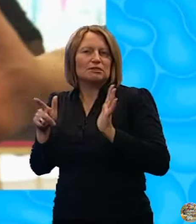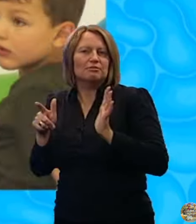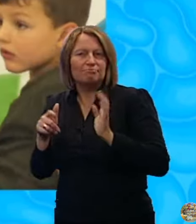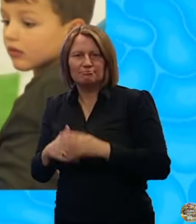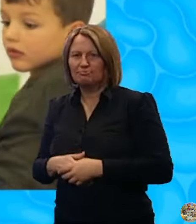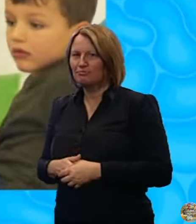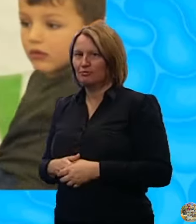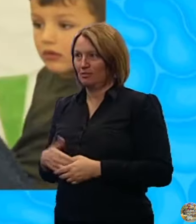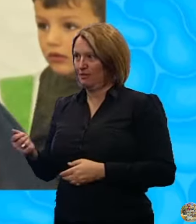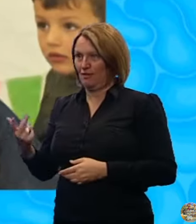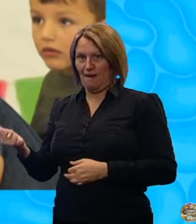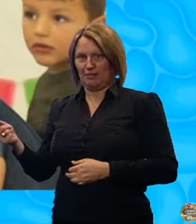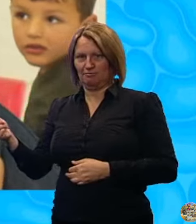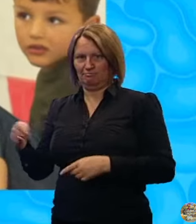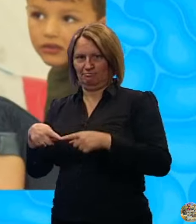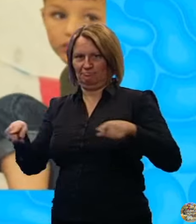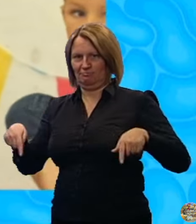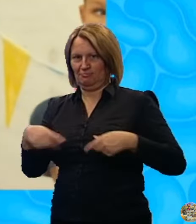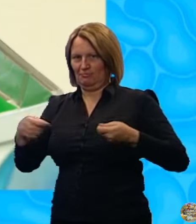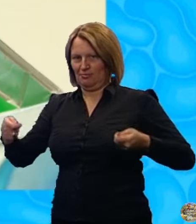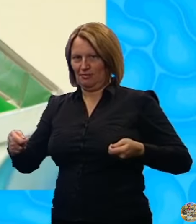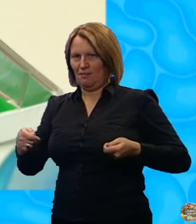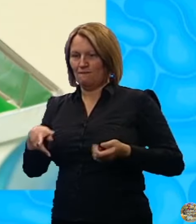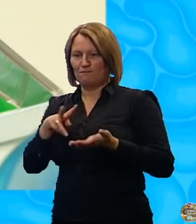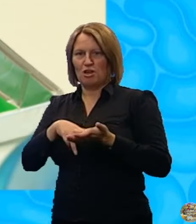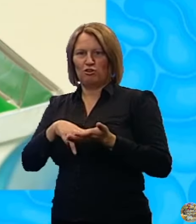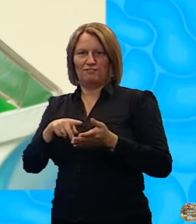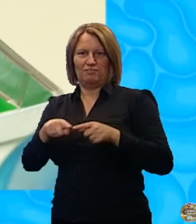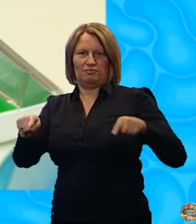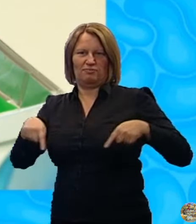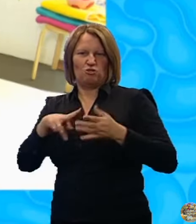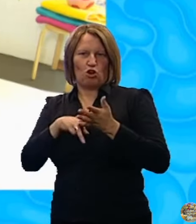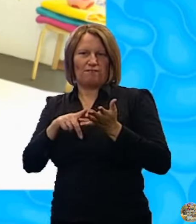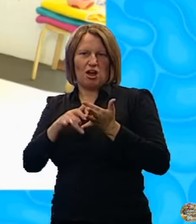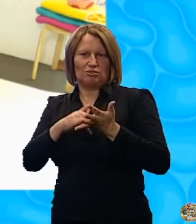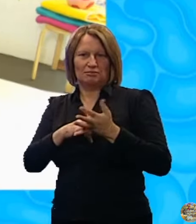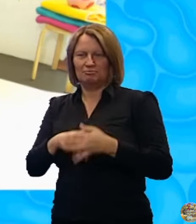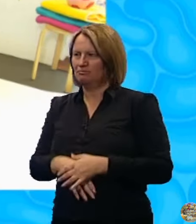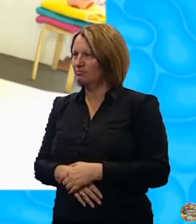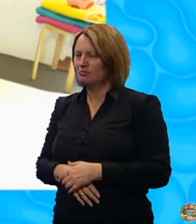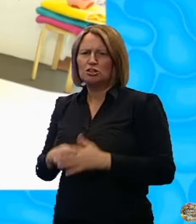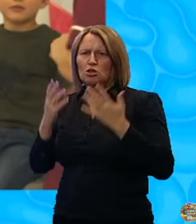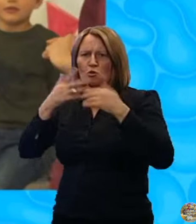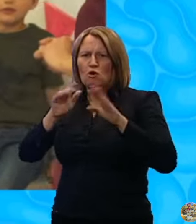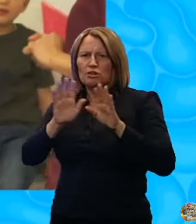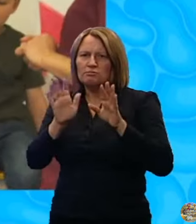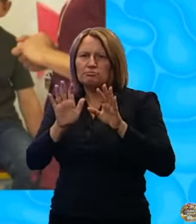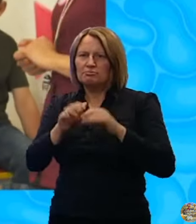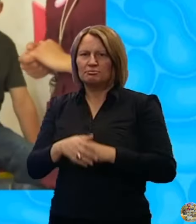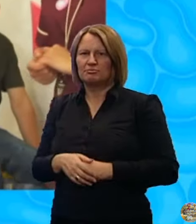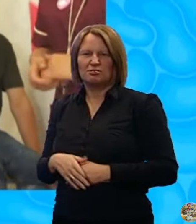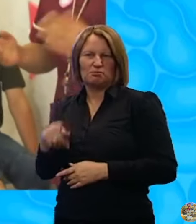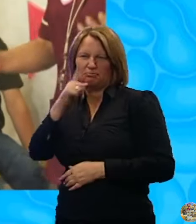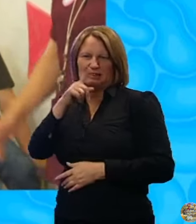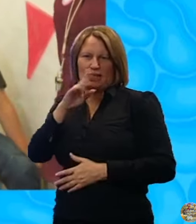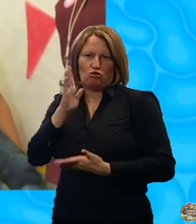called viruses and that's what we have in the tray here is the veruca virus. But you don't need to worry because it's